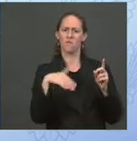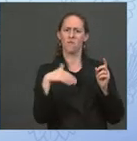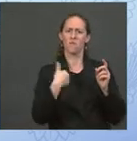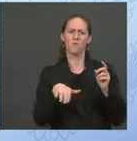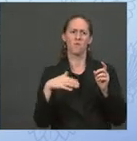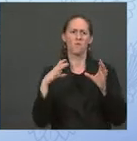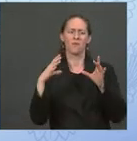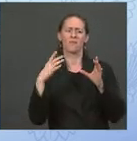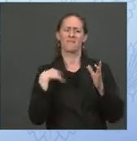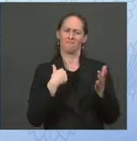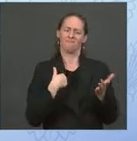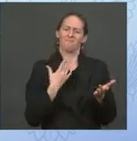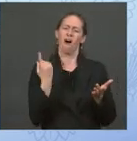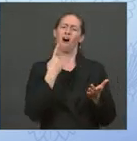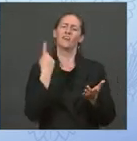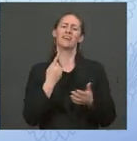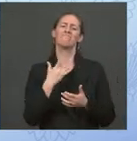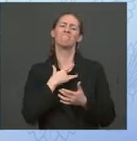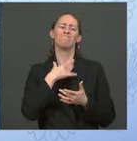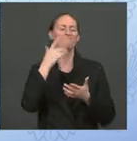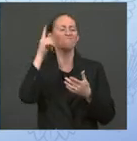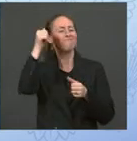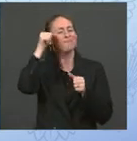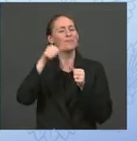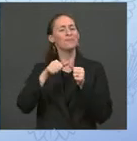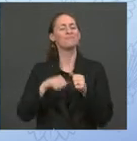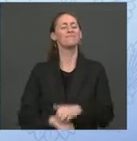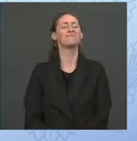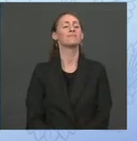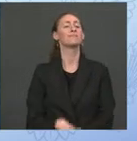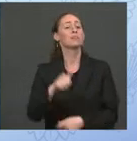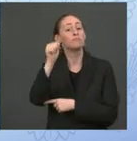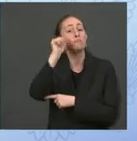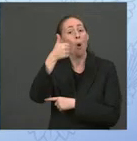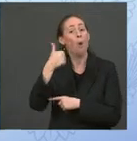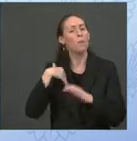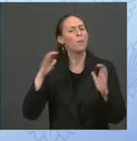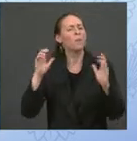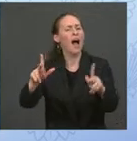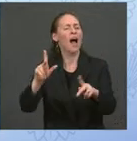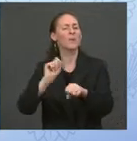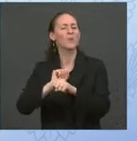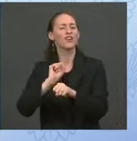hearts. Tomorrow, we continue the work together. Thank you.